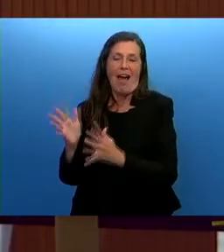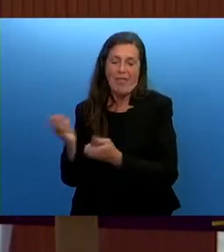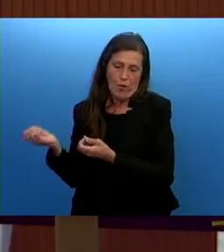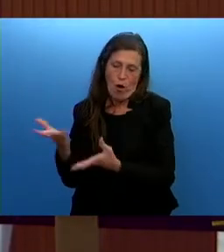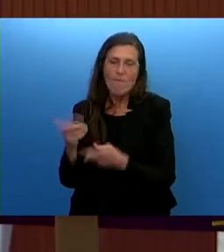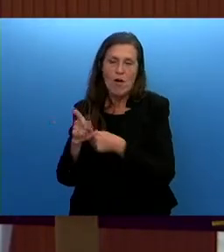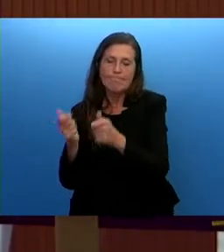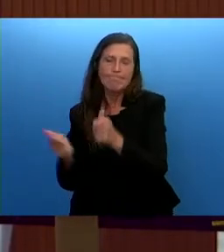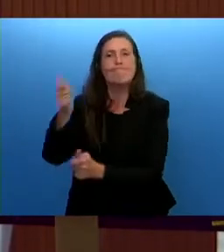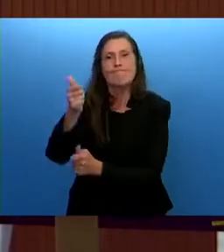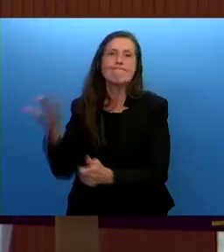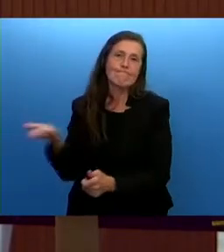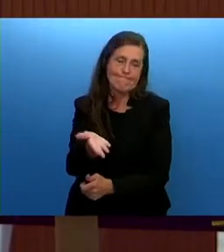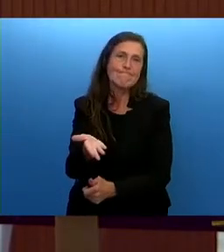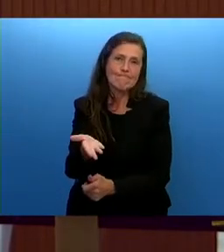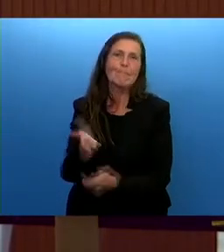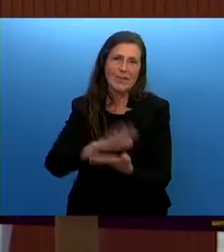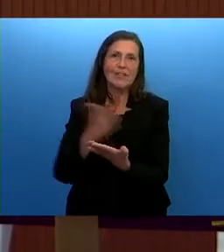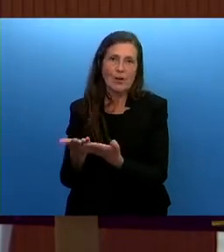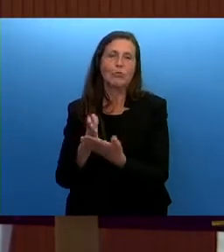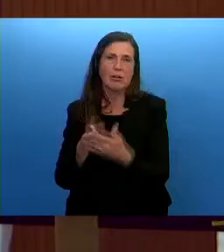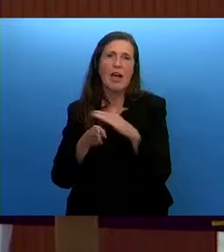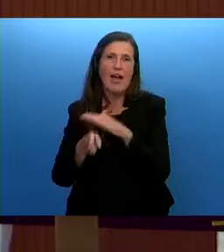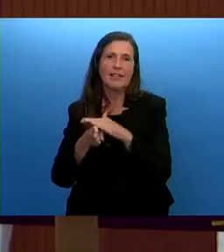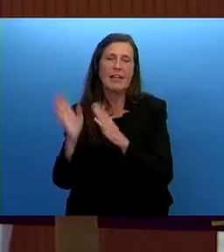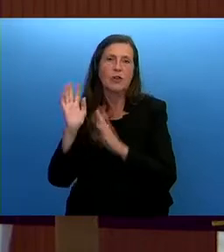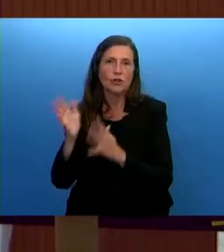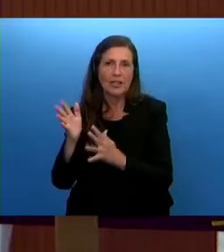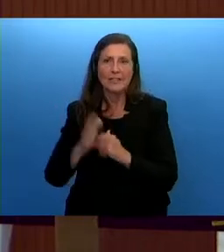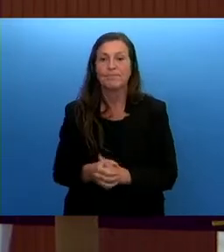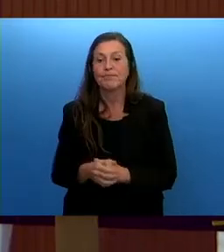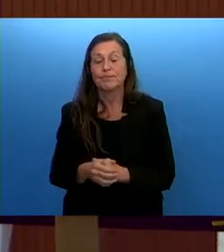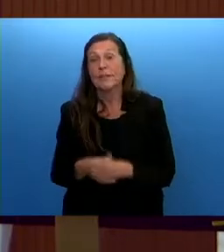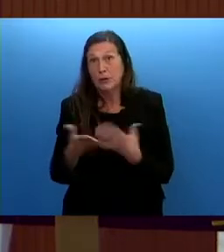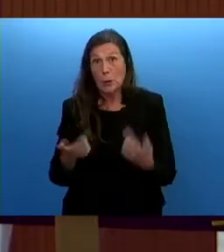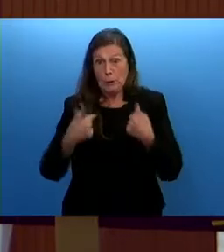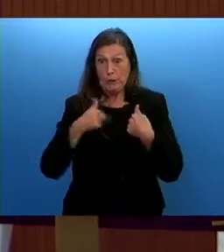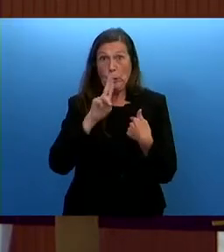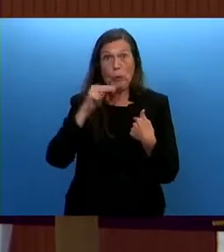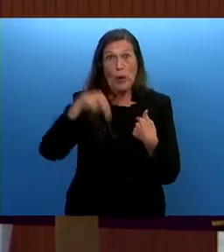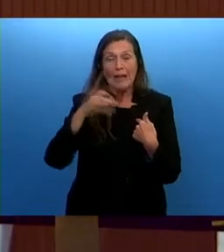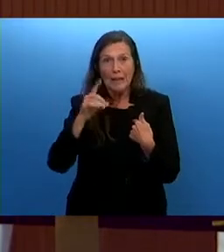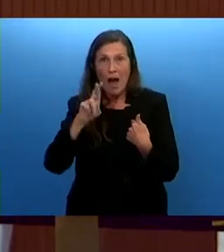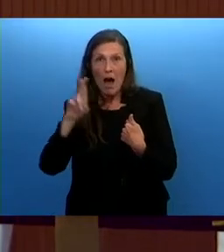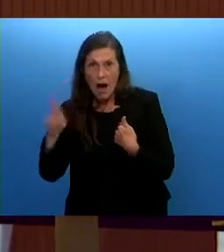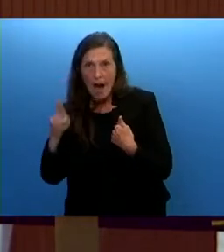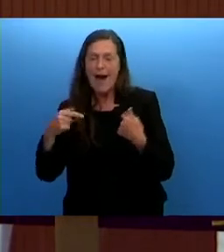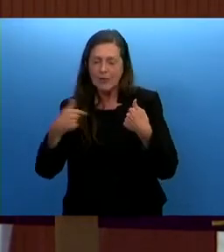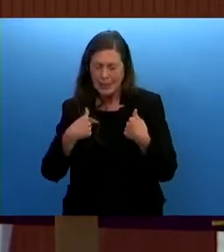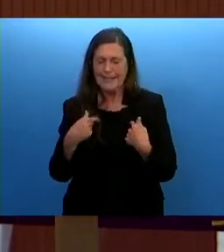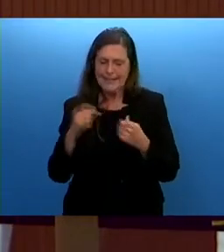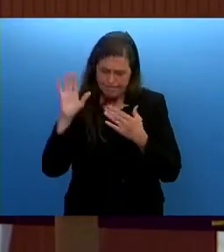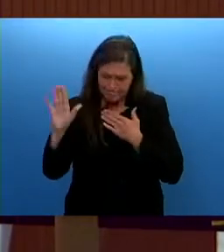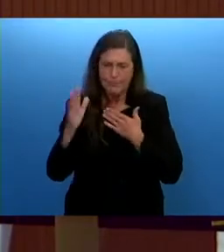interpretation. There is a key interest for us as UNDRR to continue offering international